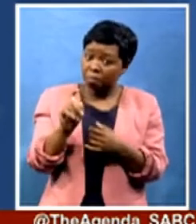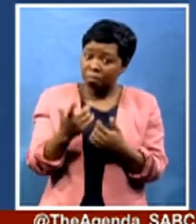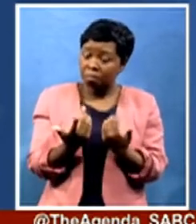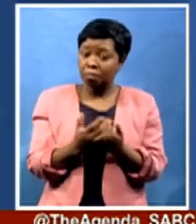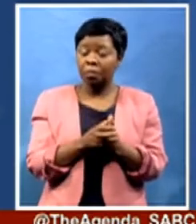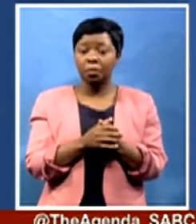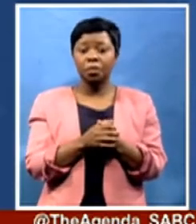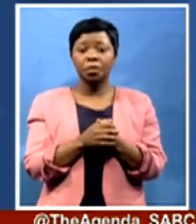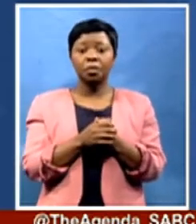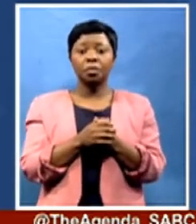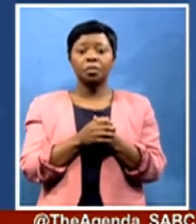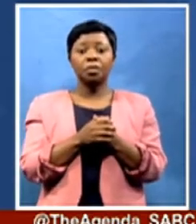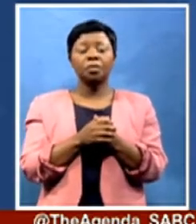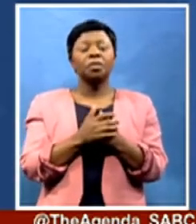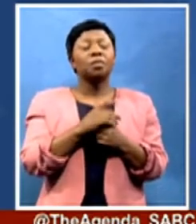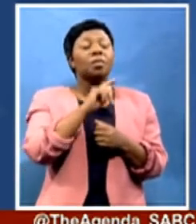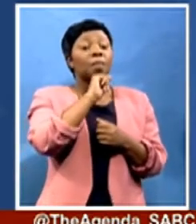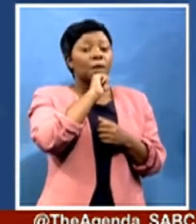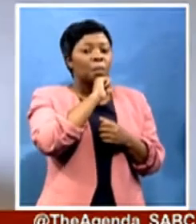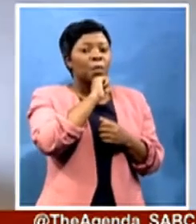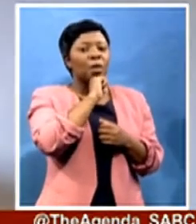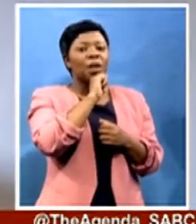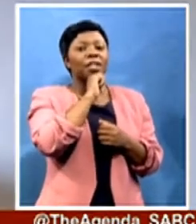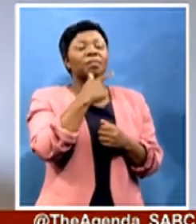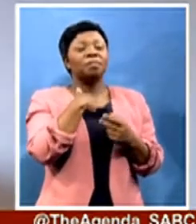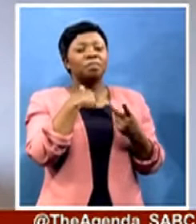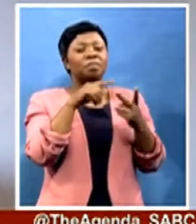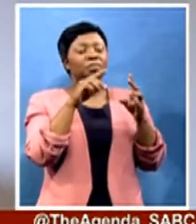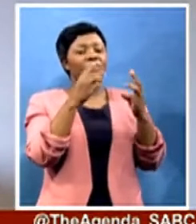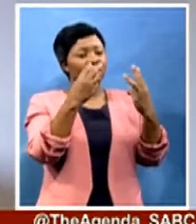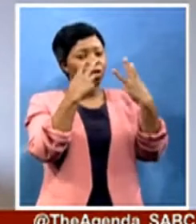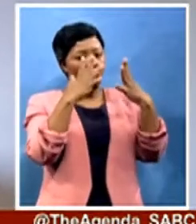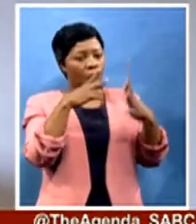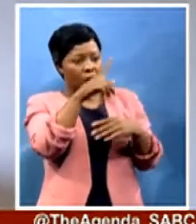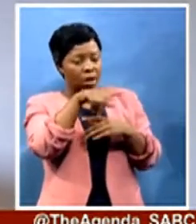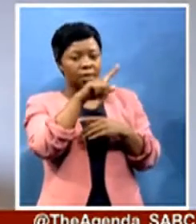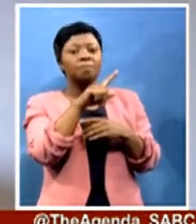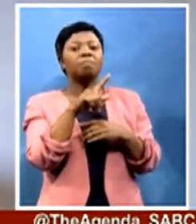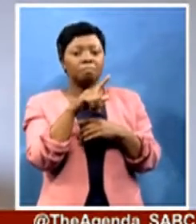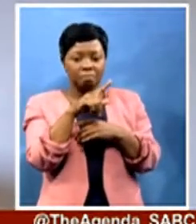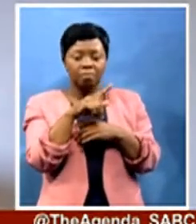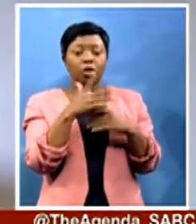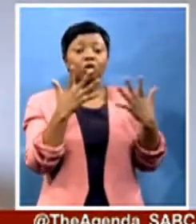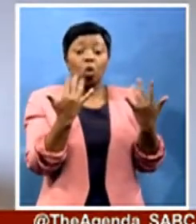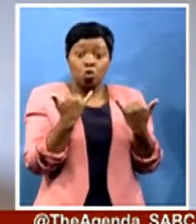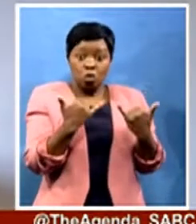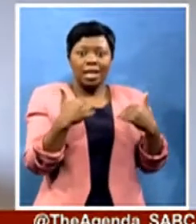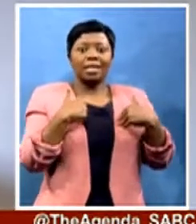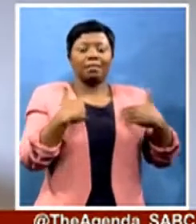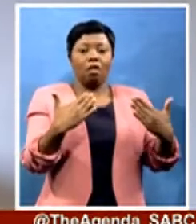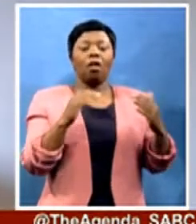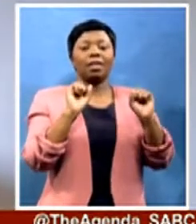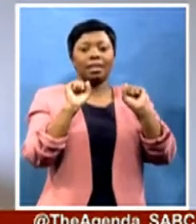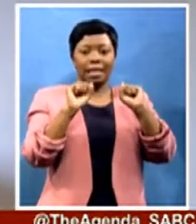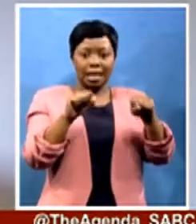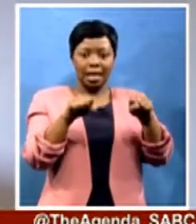And good morning to your listeners and viewers. Yes, we are starting up today. We have more than 40 sites